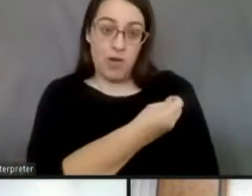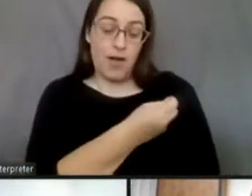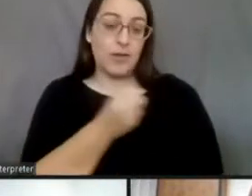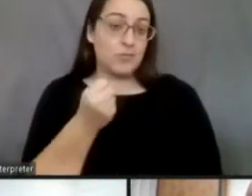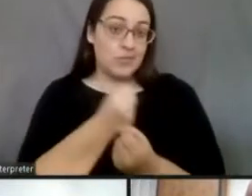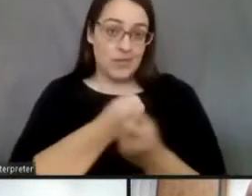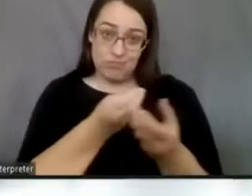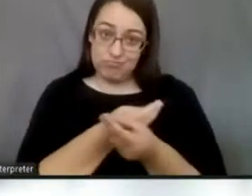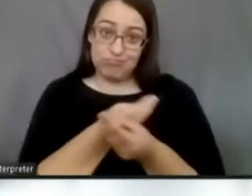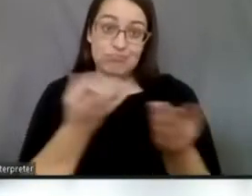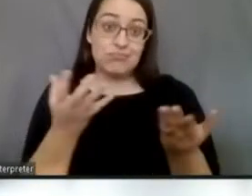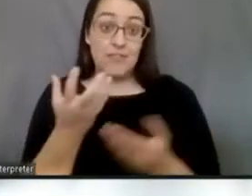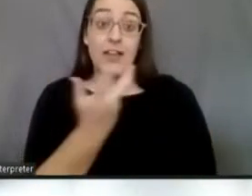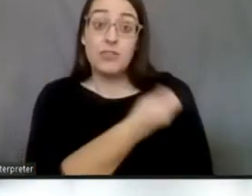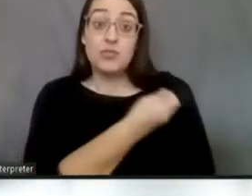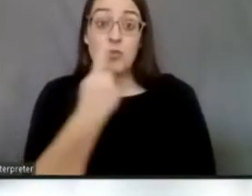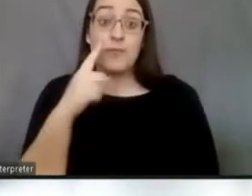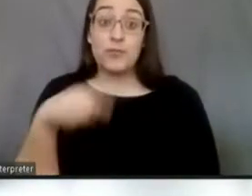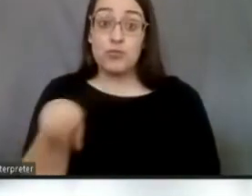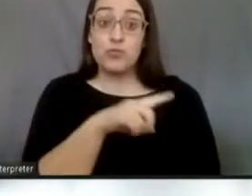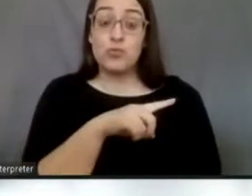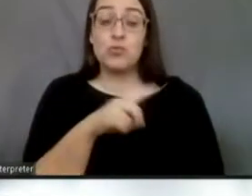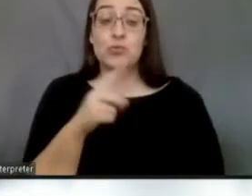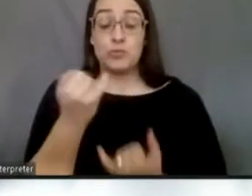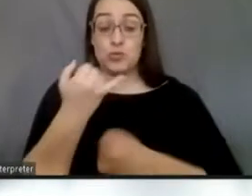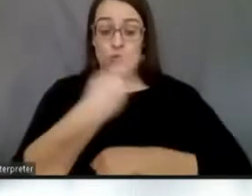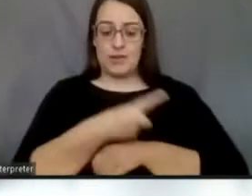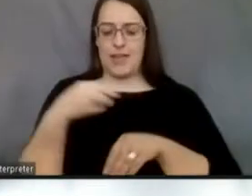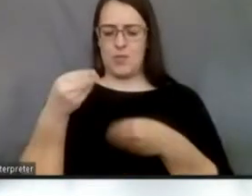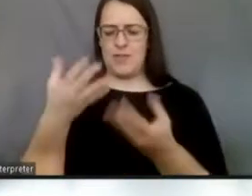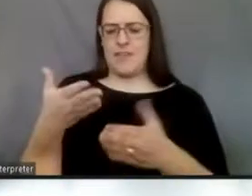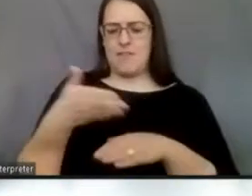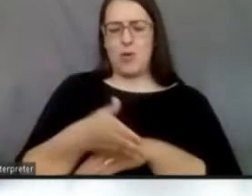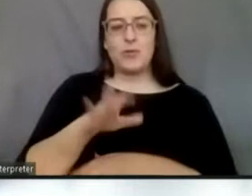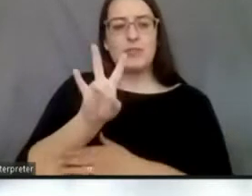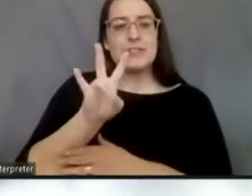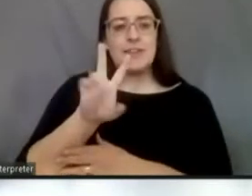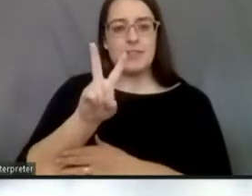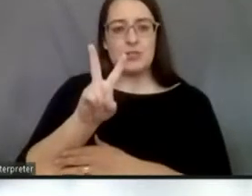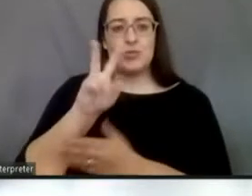to provide you your vaccine. To date, we've given just over